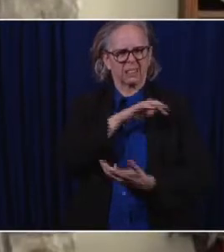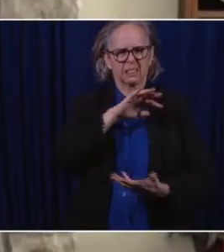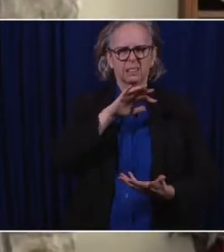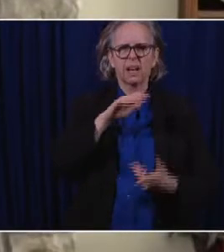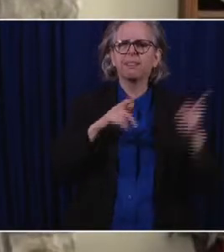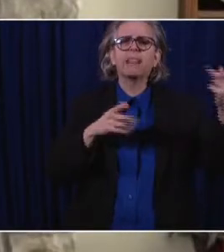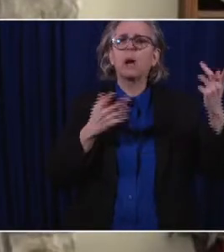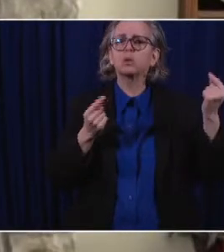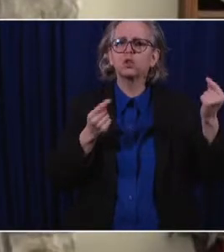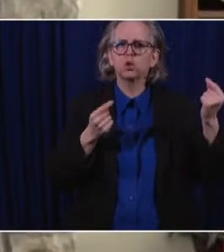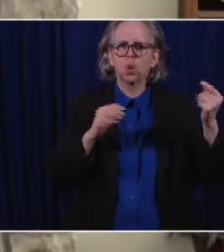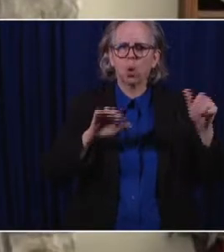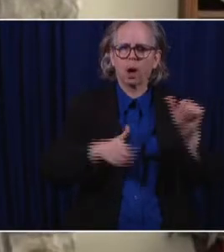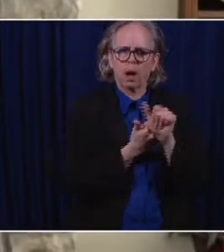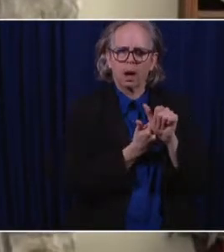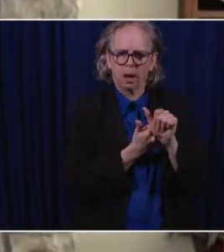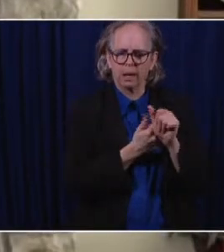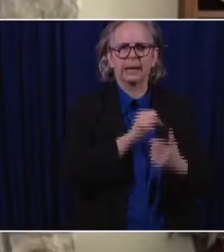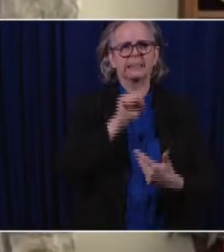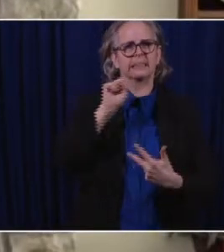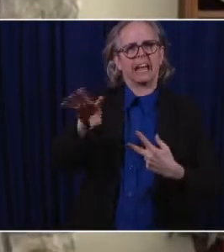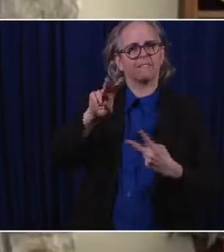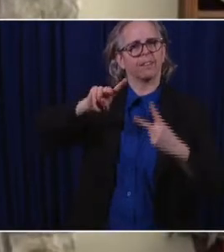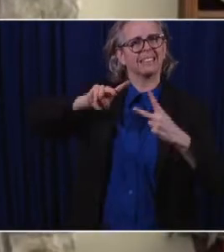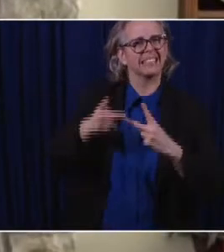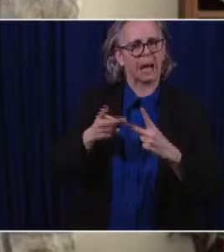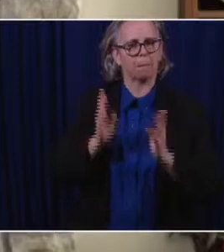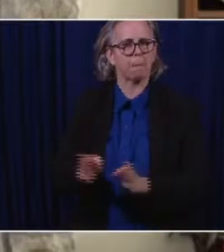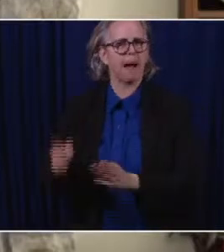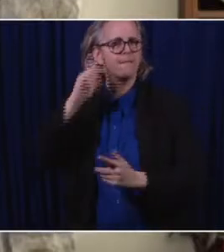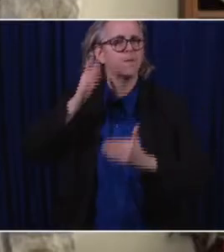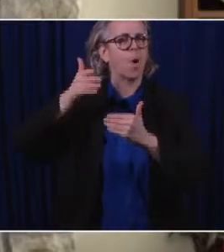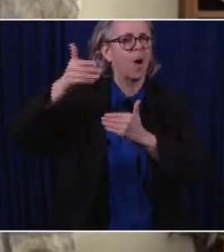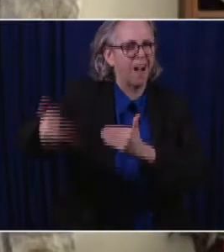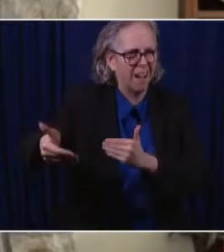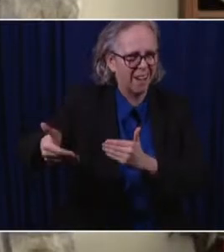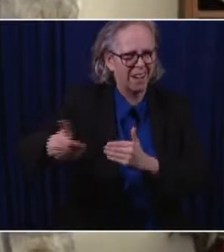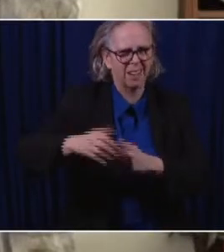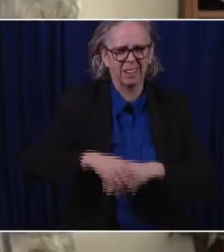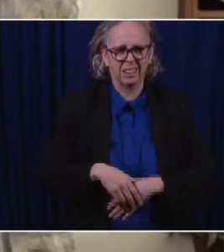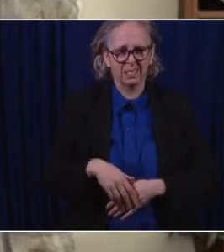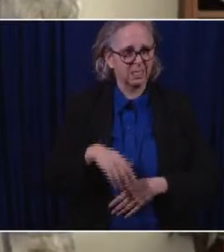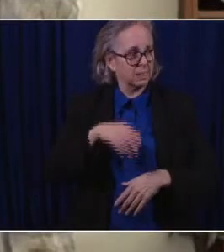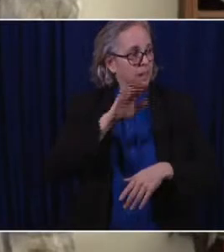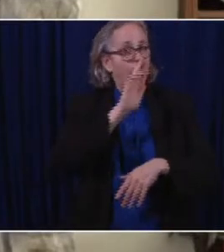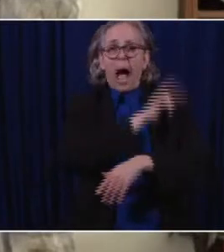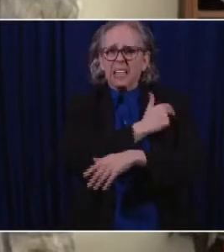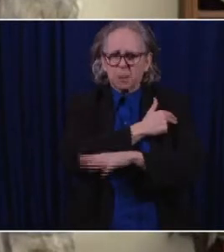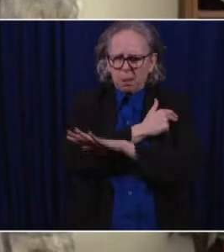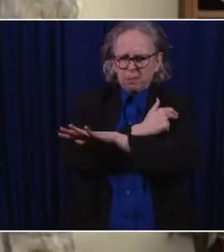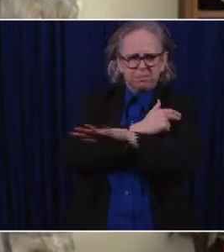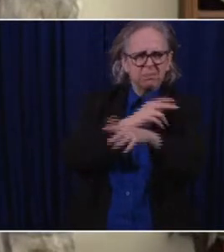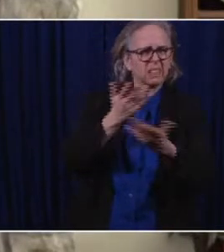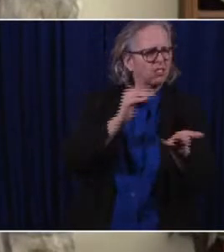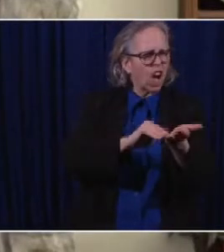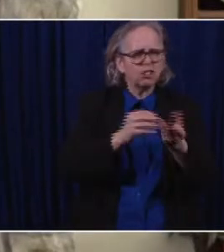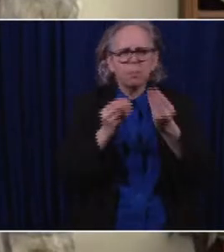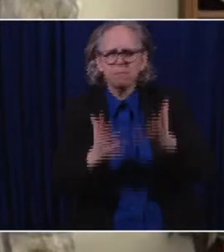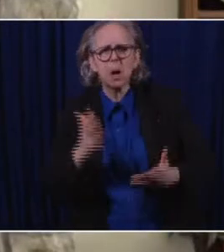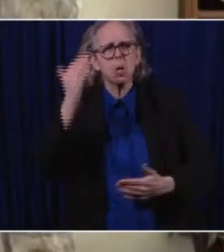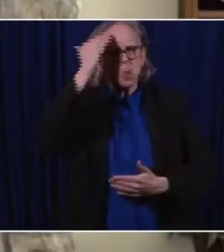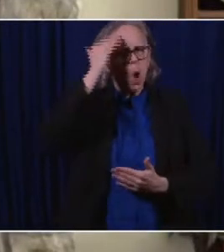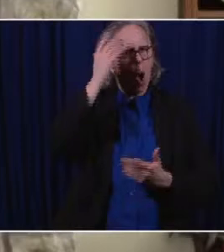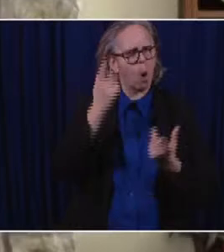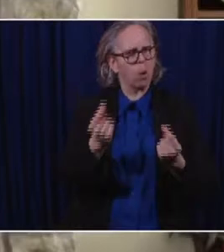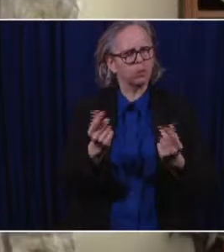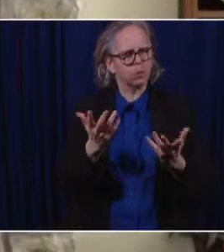And so every place knows that that's what their responsibility is. Now, as